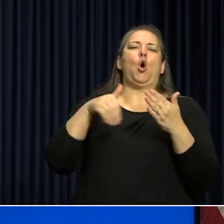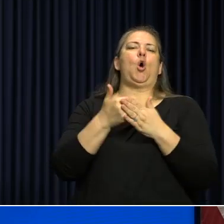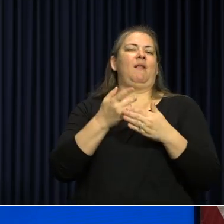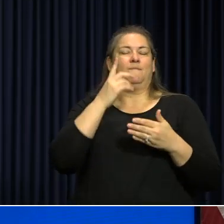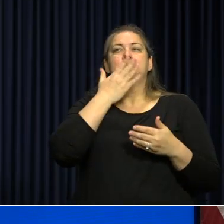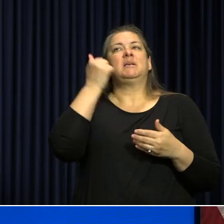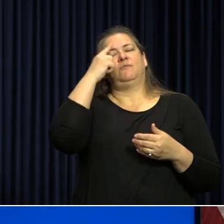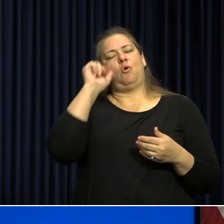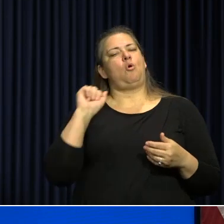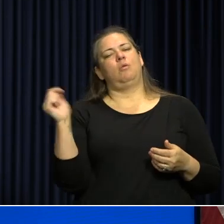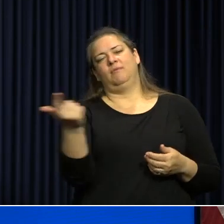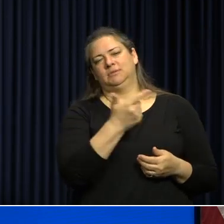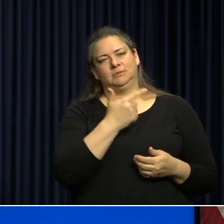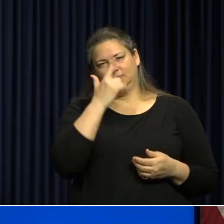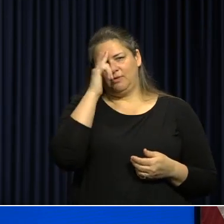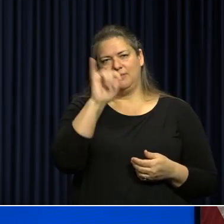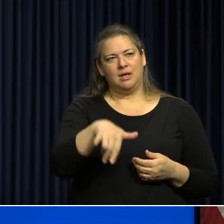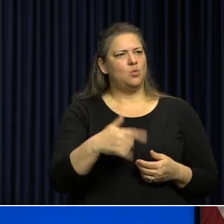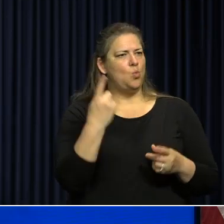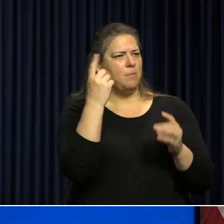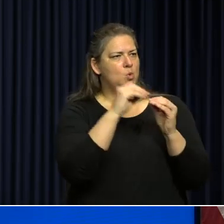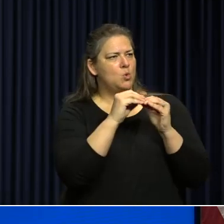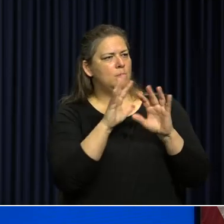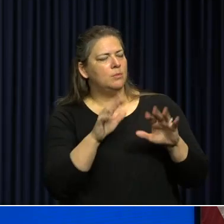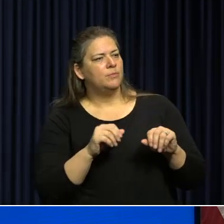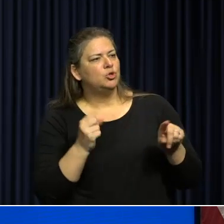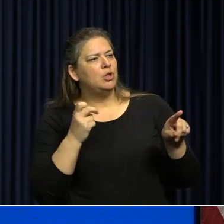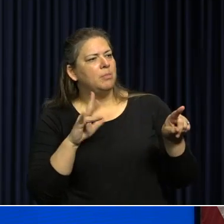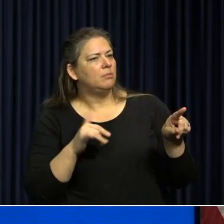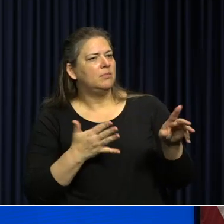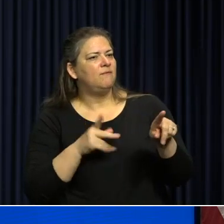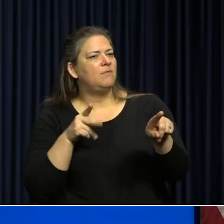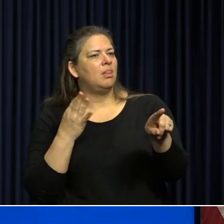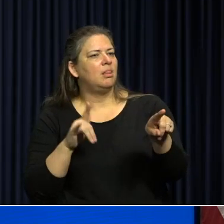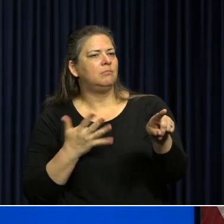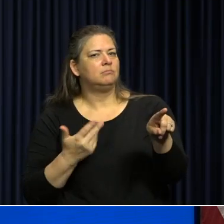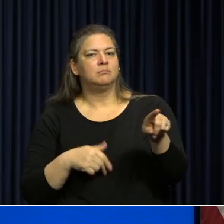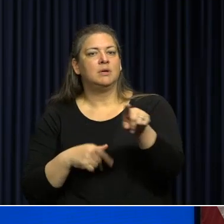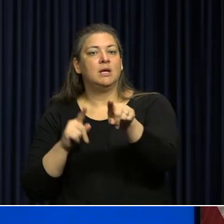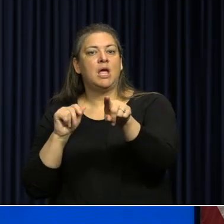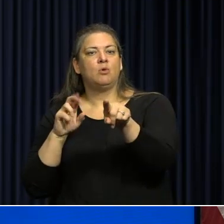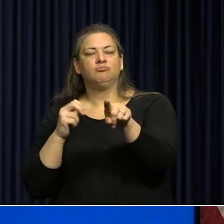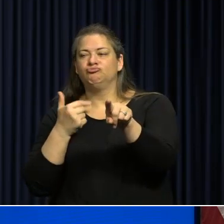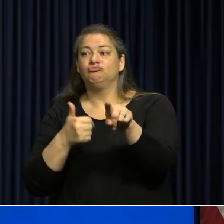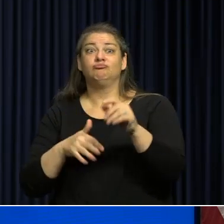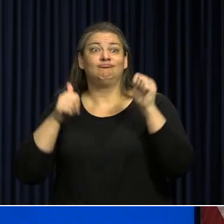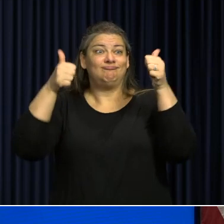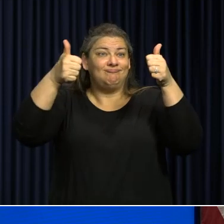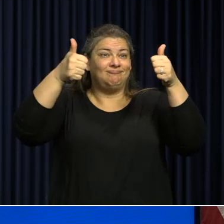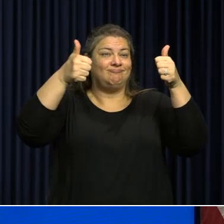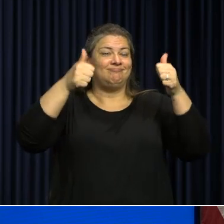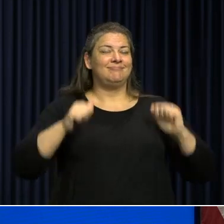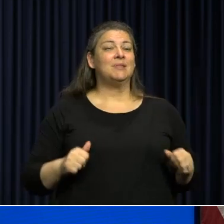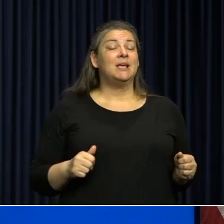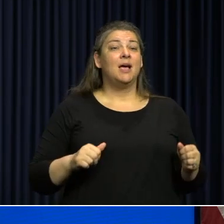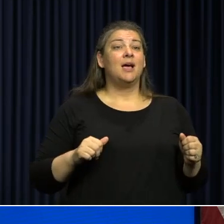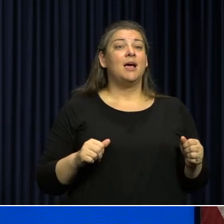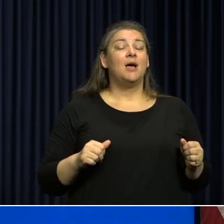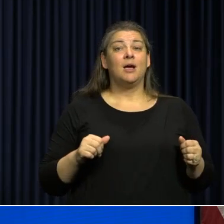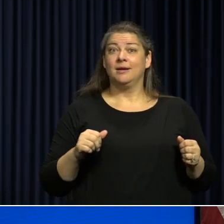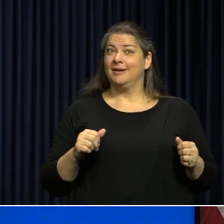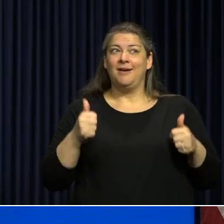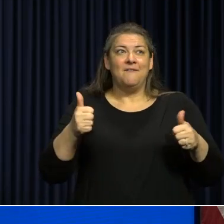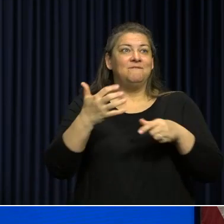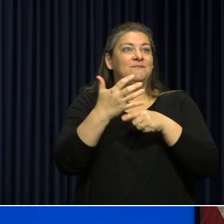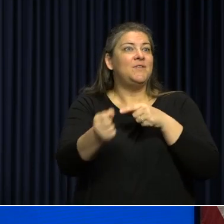self-interest to make sure that that happens. We'll do one more set, Shelby. All right, Phil. All right, Karen. All right. We got